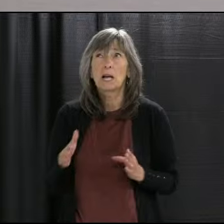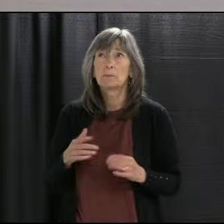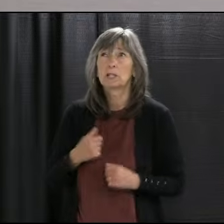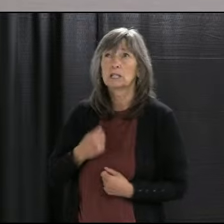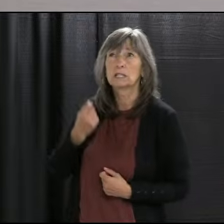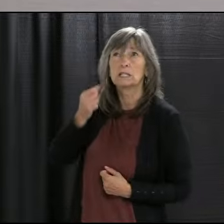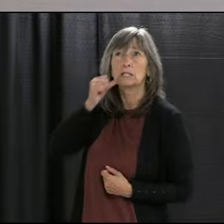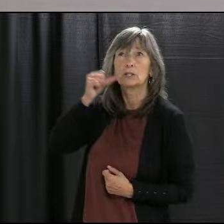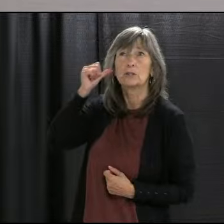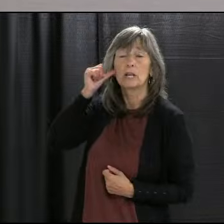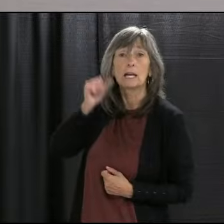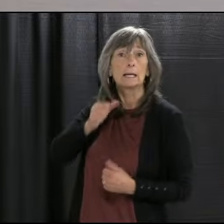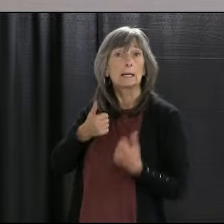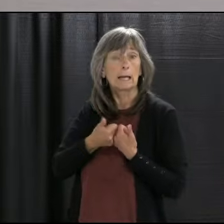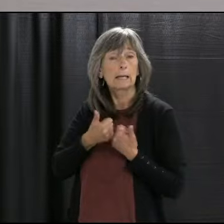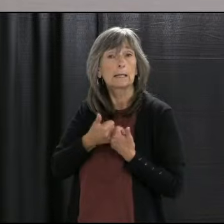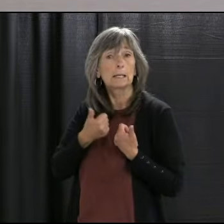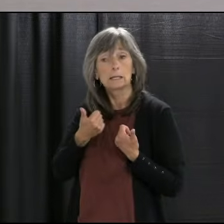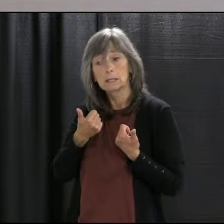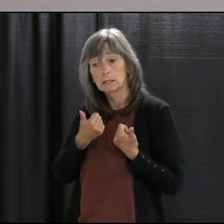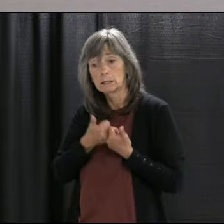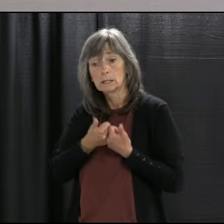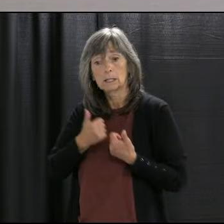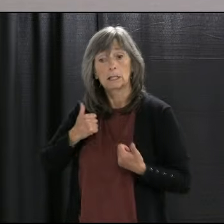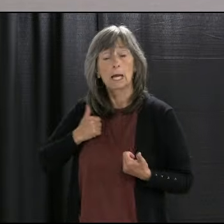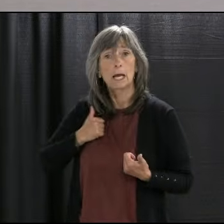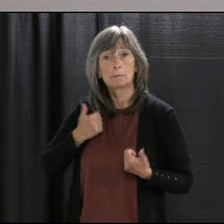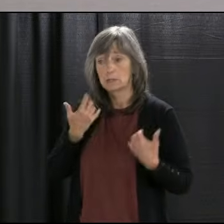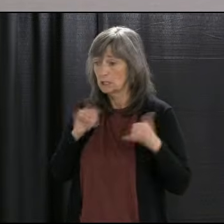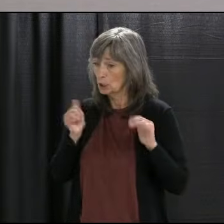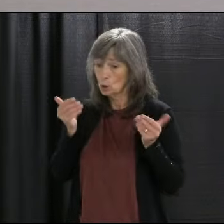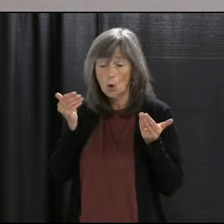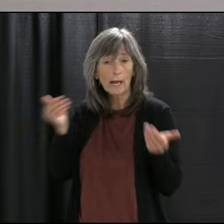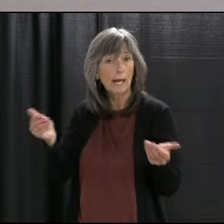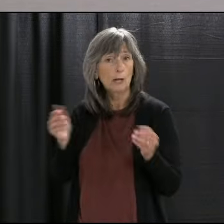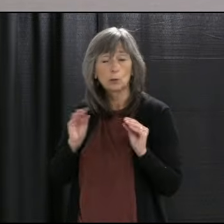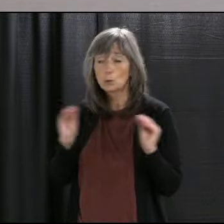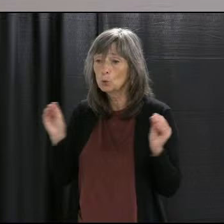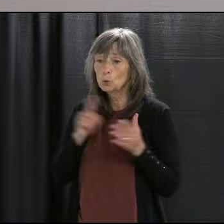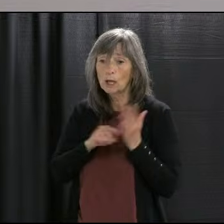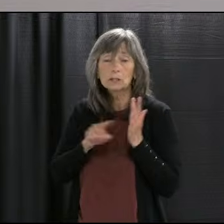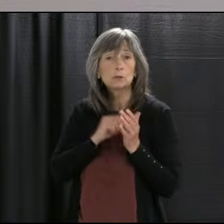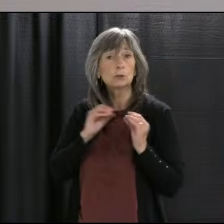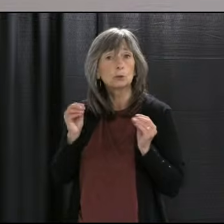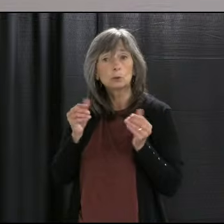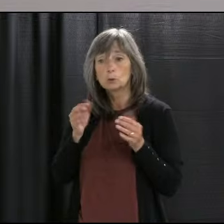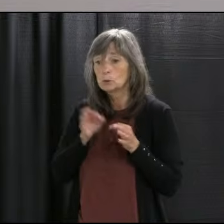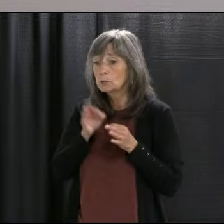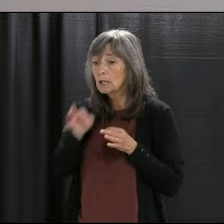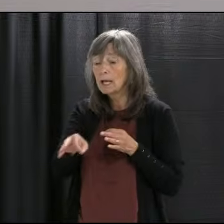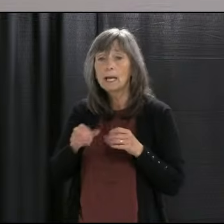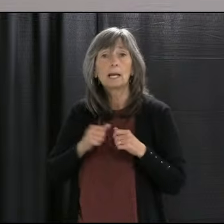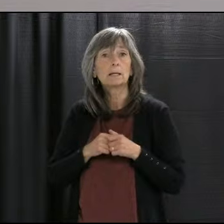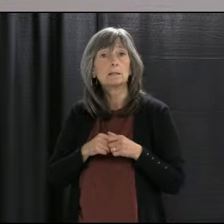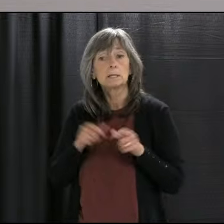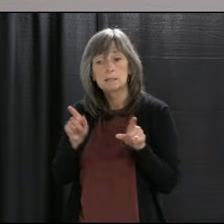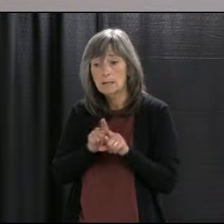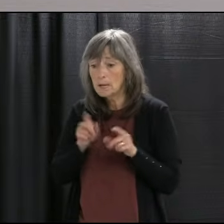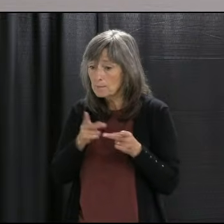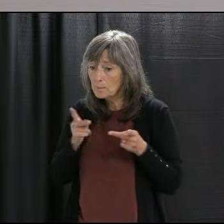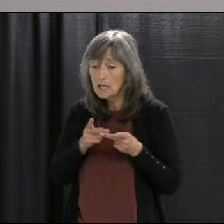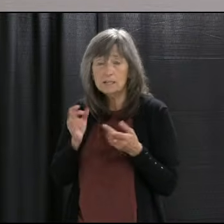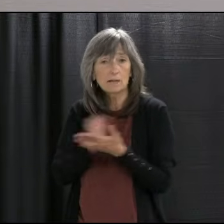that the Canada Games were still going ahead, no cancellations, no delays, and that no venues would be changed because of the